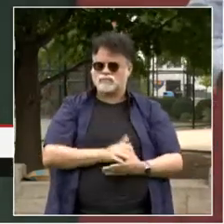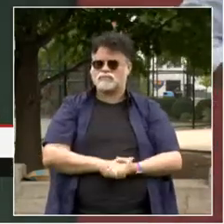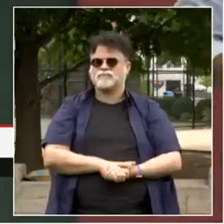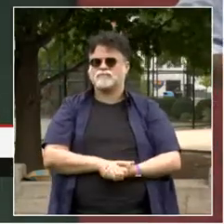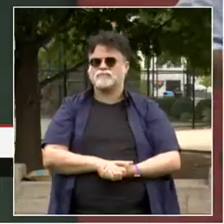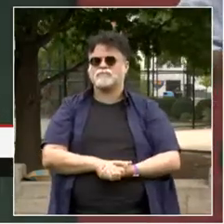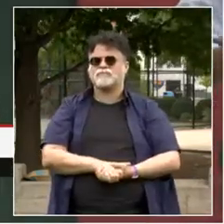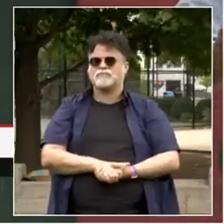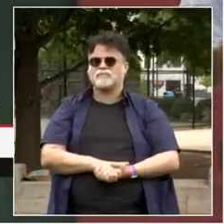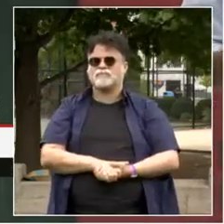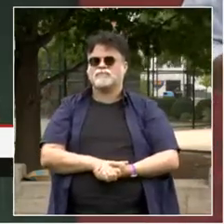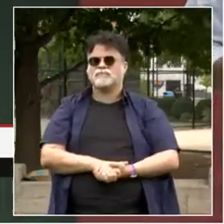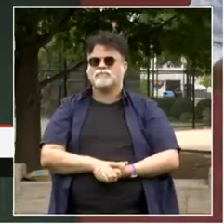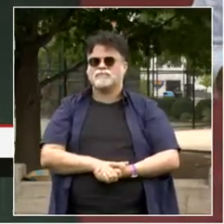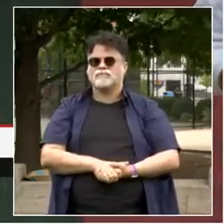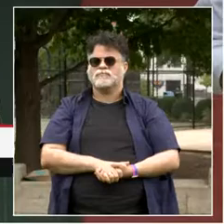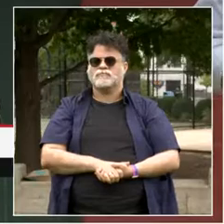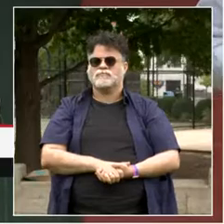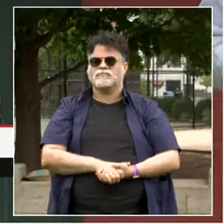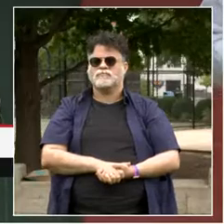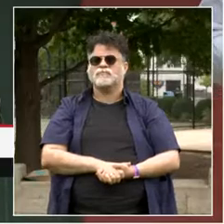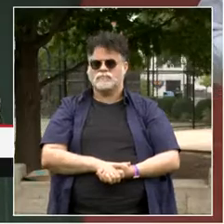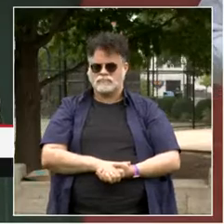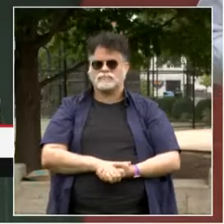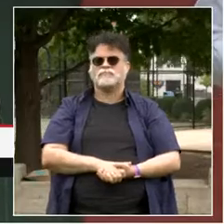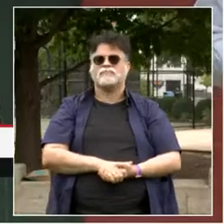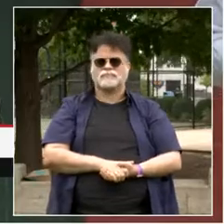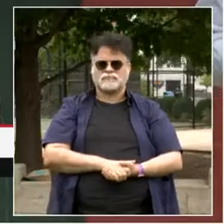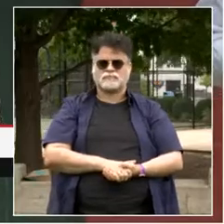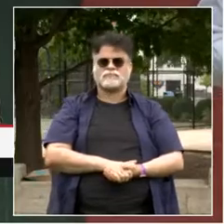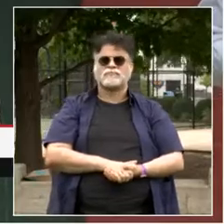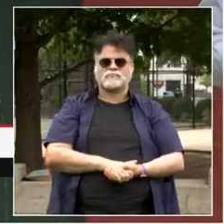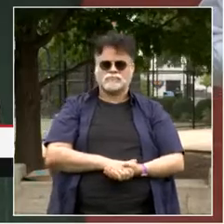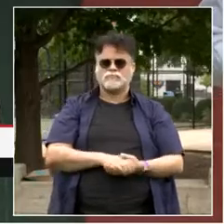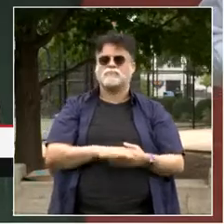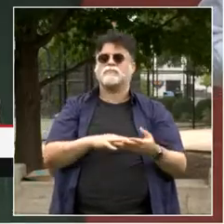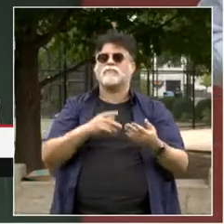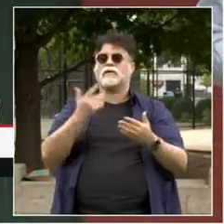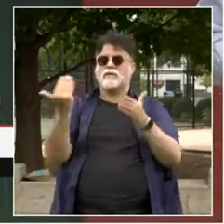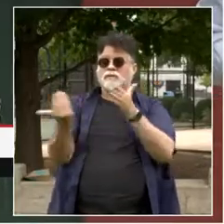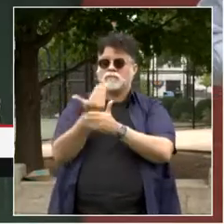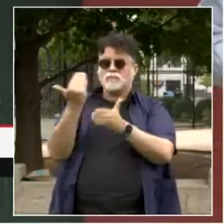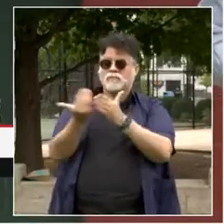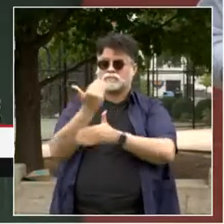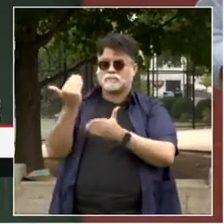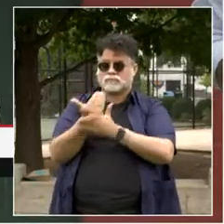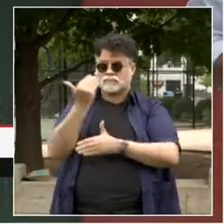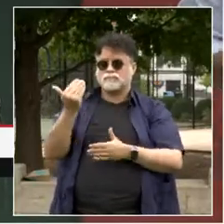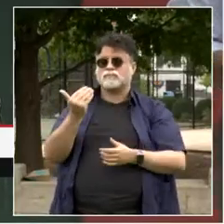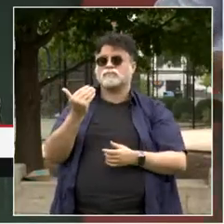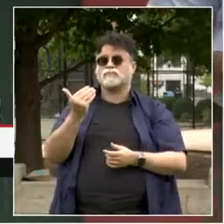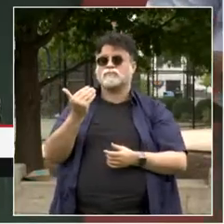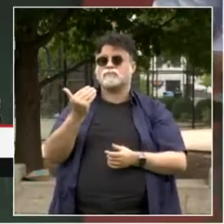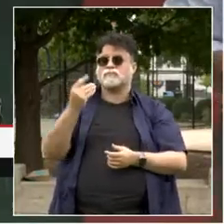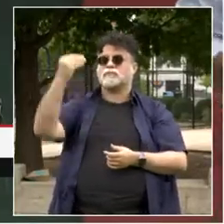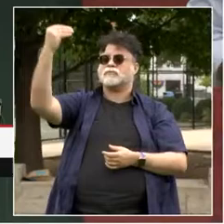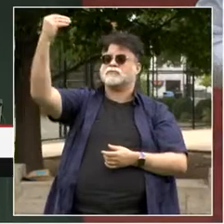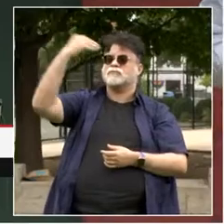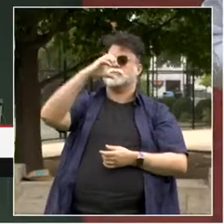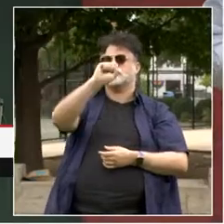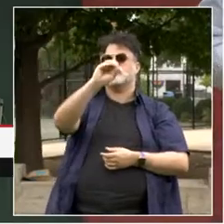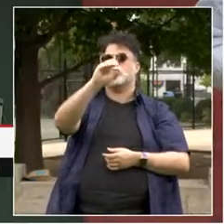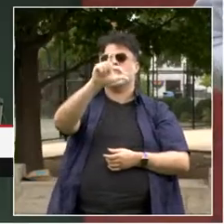I like that. So it will have a new solar canopy, and it will operate with a net